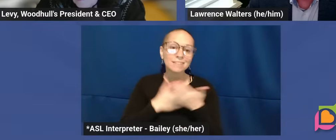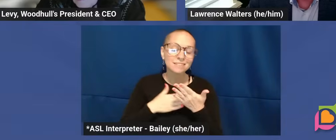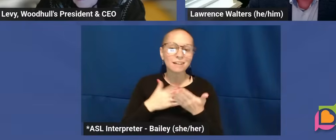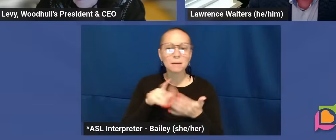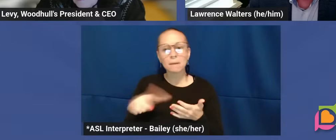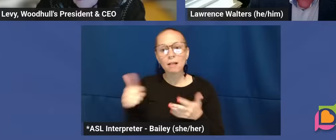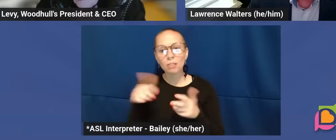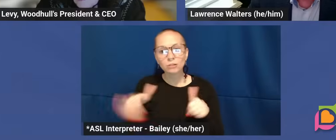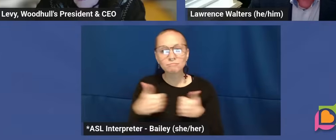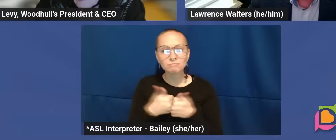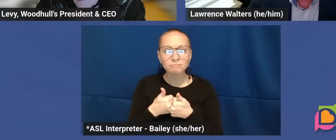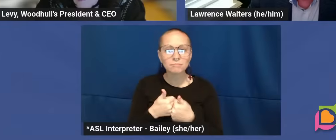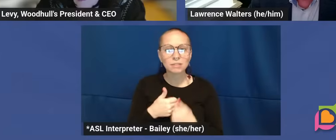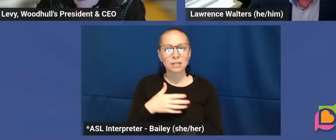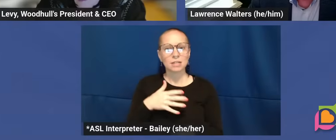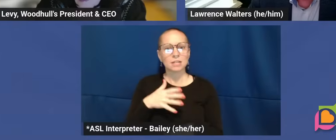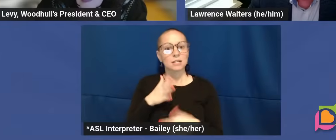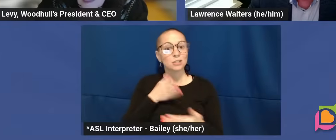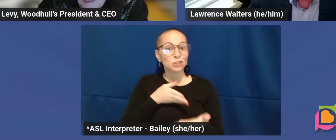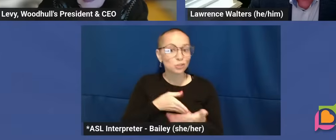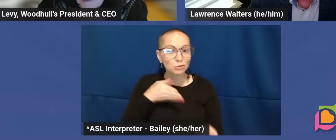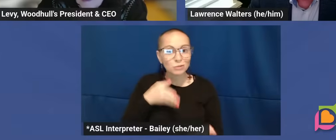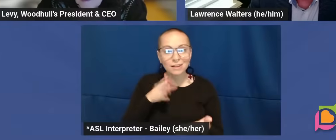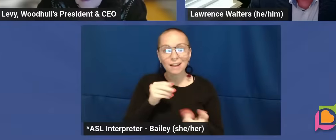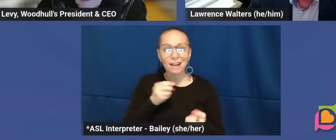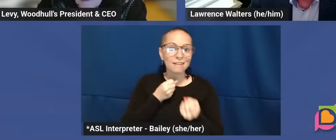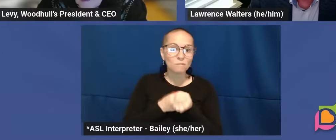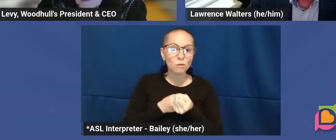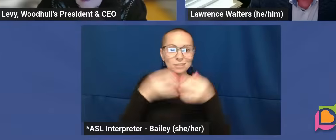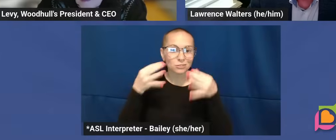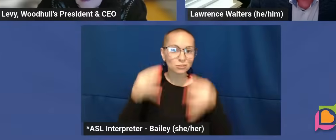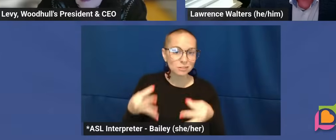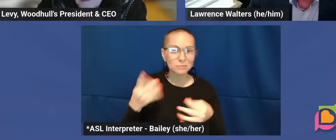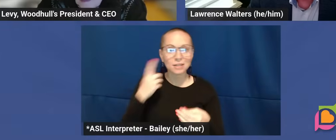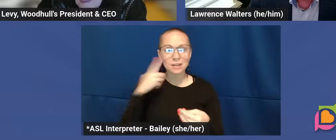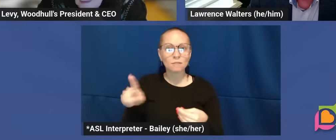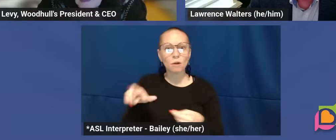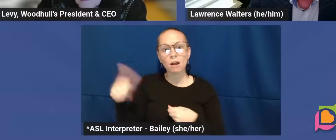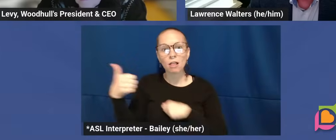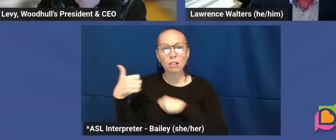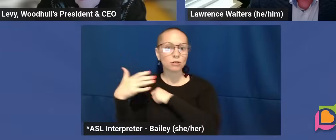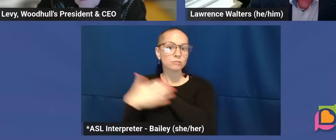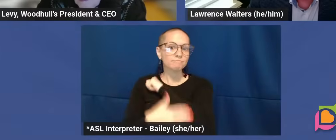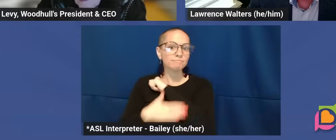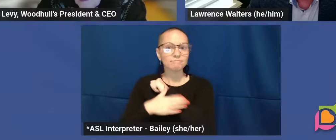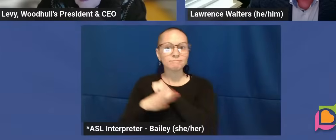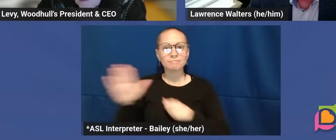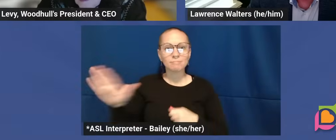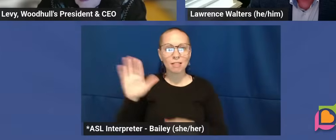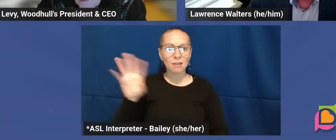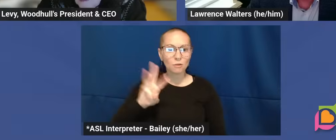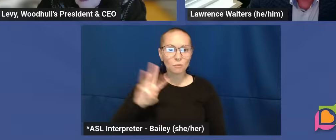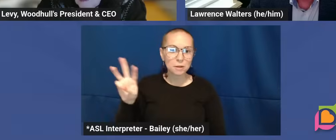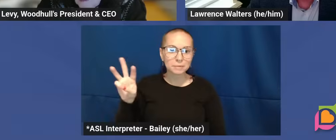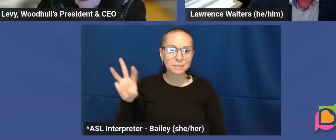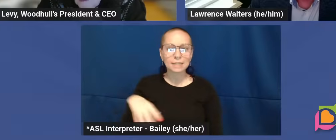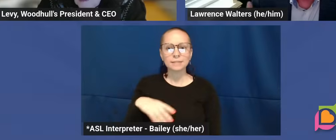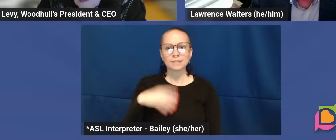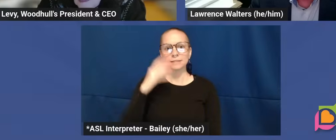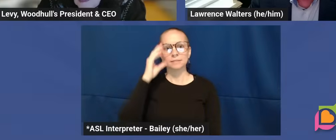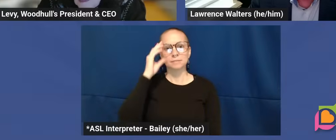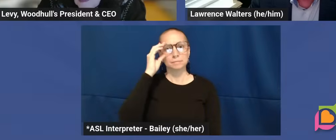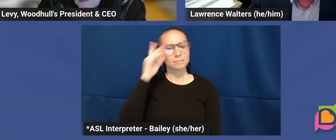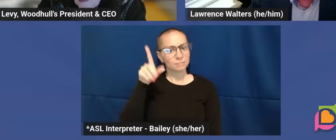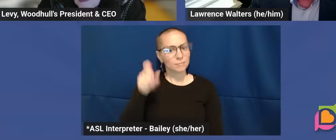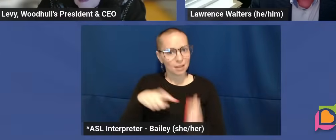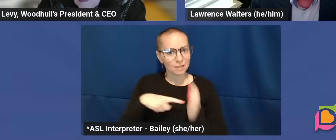difficulties in suing and enforcing judgments against offshore corporations, offshore website operators. You've got to show